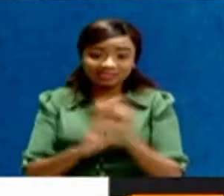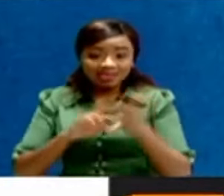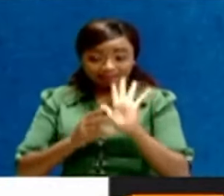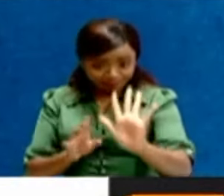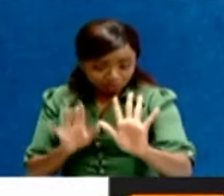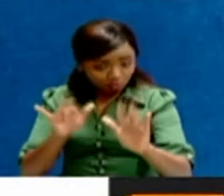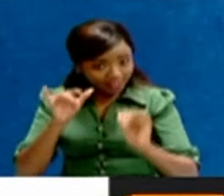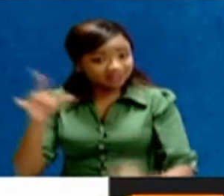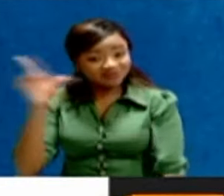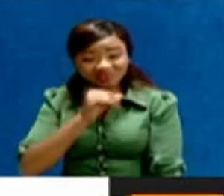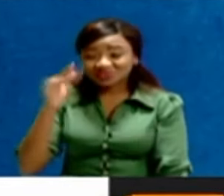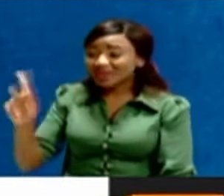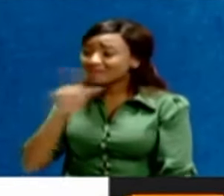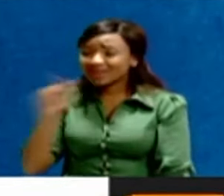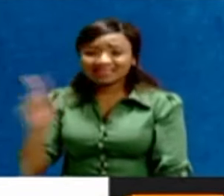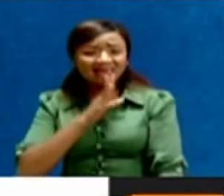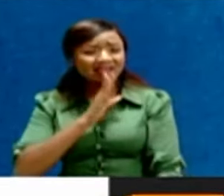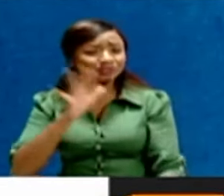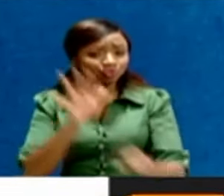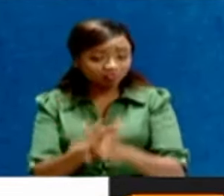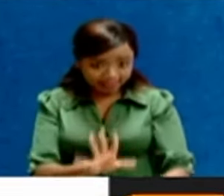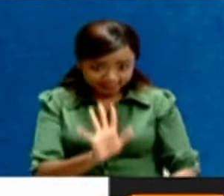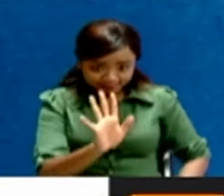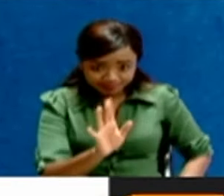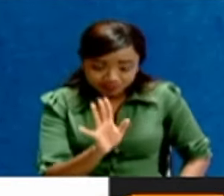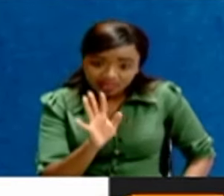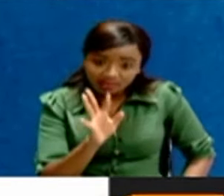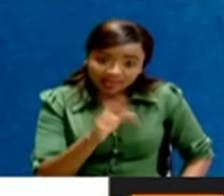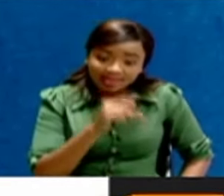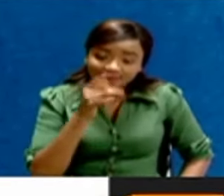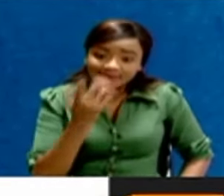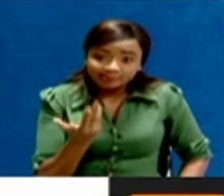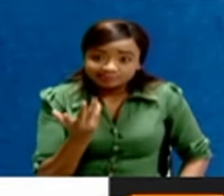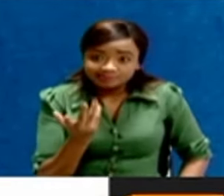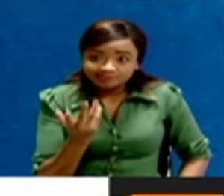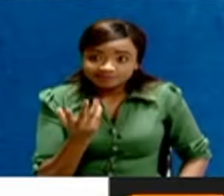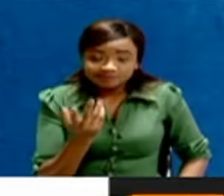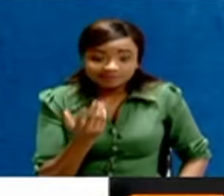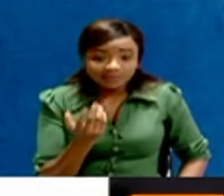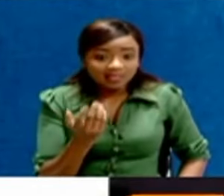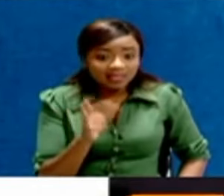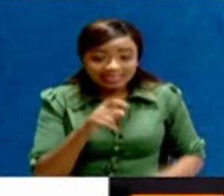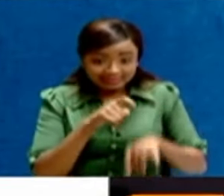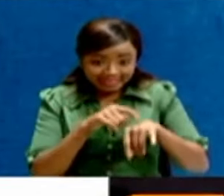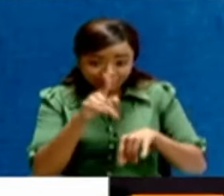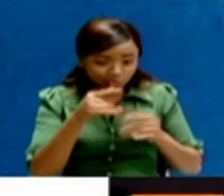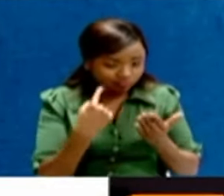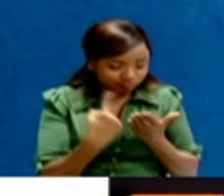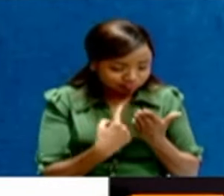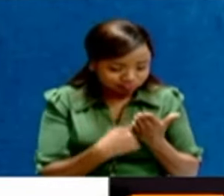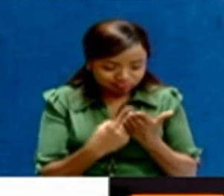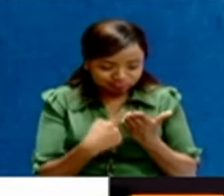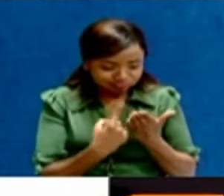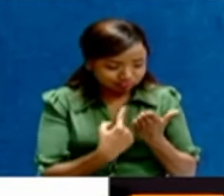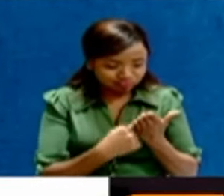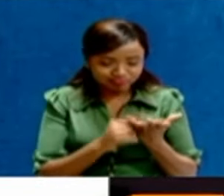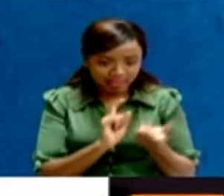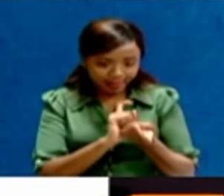Let me finish, because Kangata spoke for so long. Now, when you talk about why we voted against his amendment